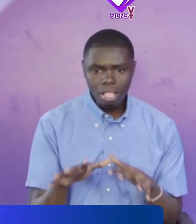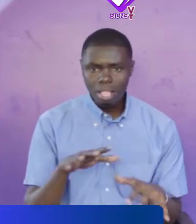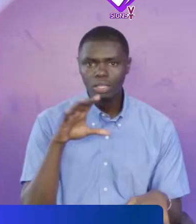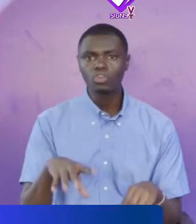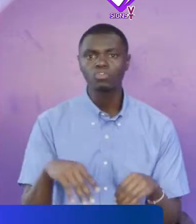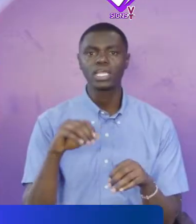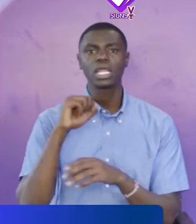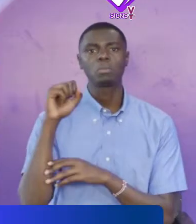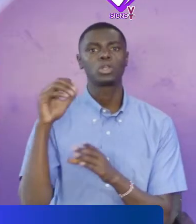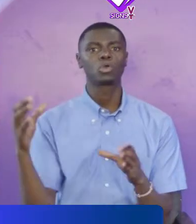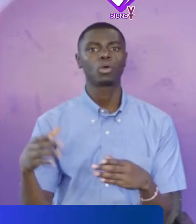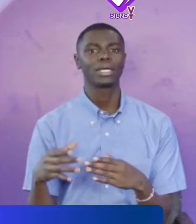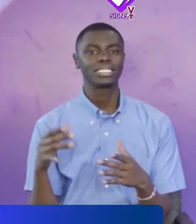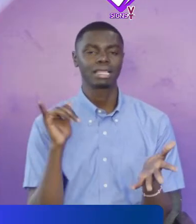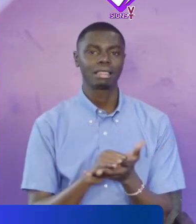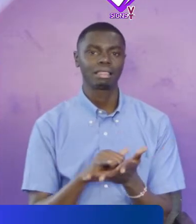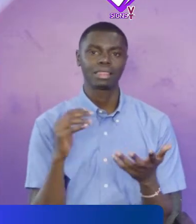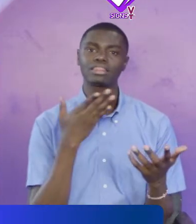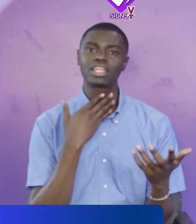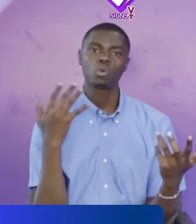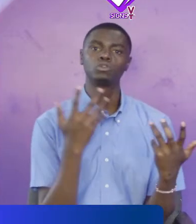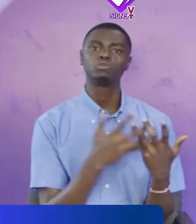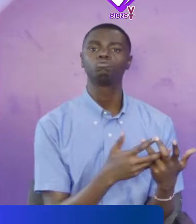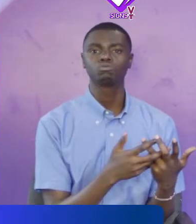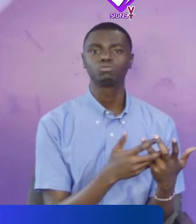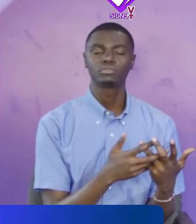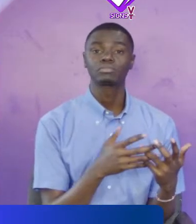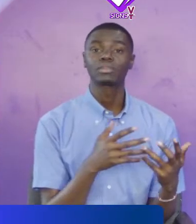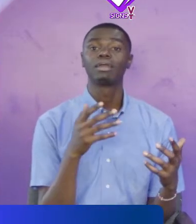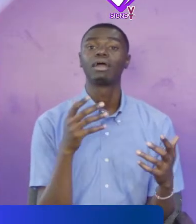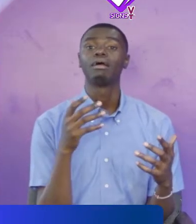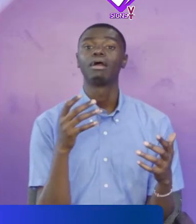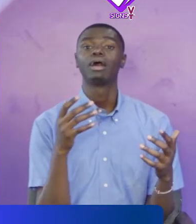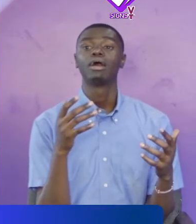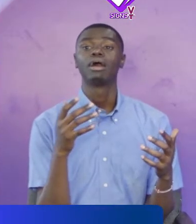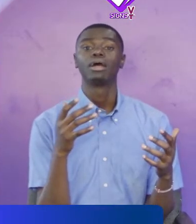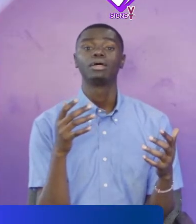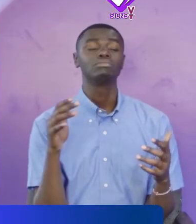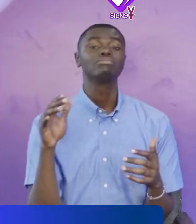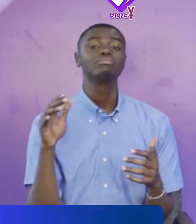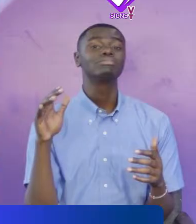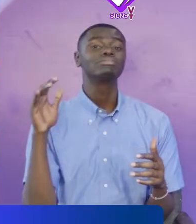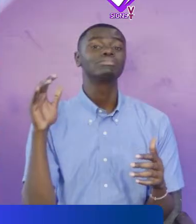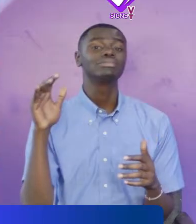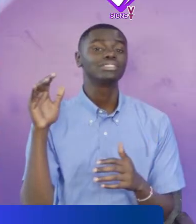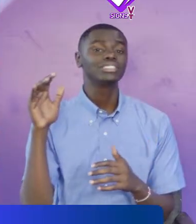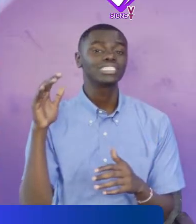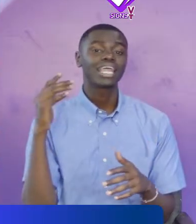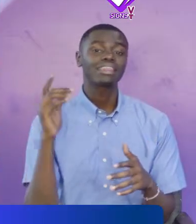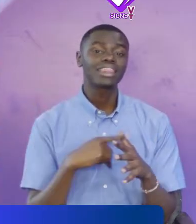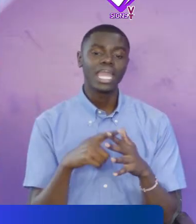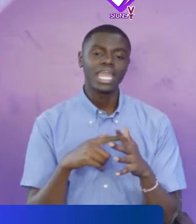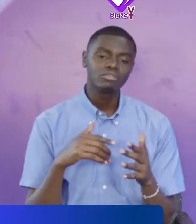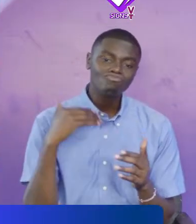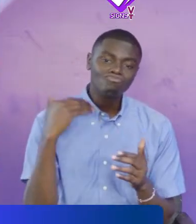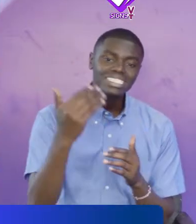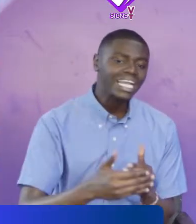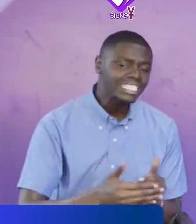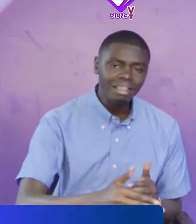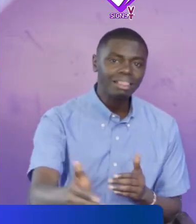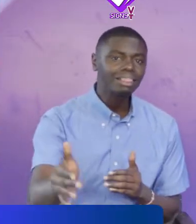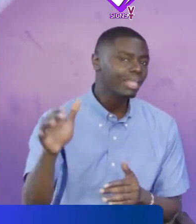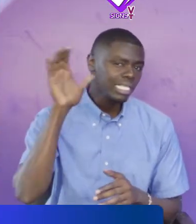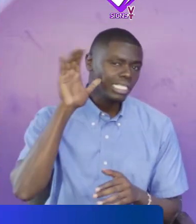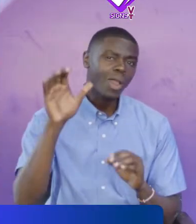party that they want to run with, and we never hear about it in the years probably after the election,